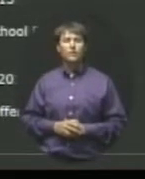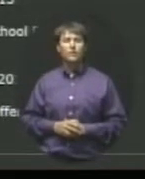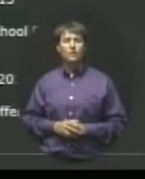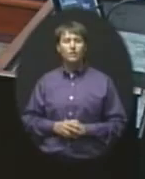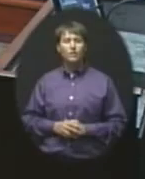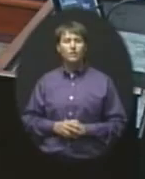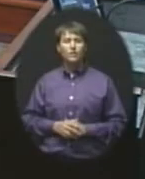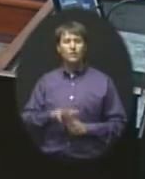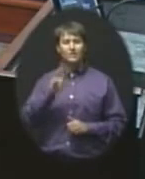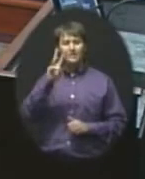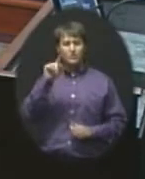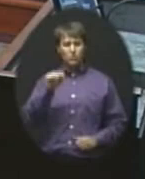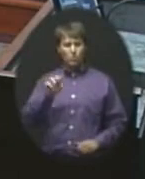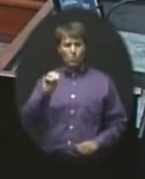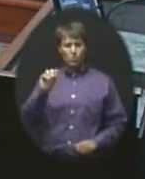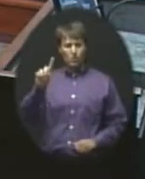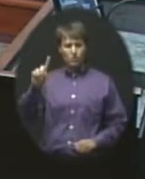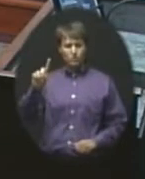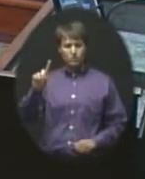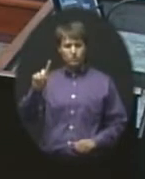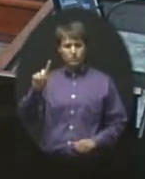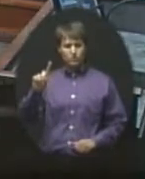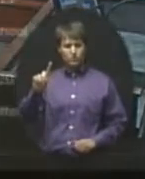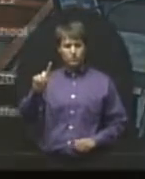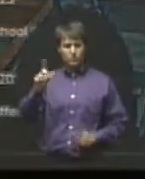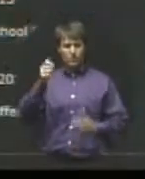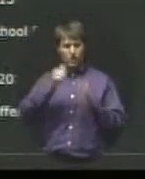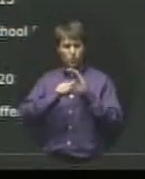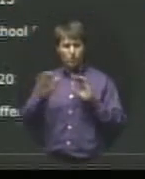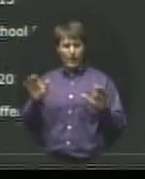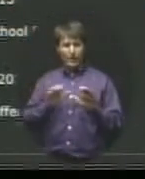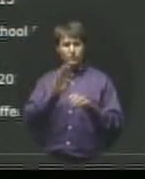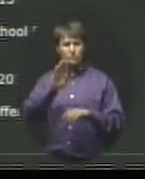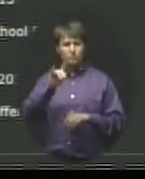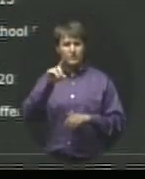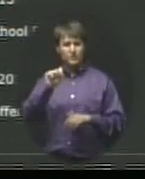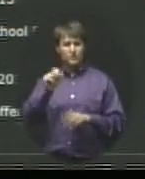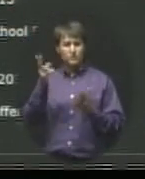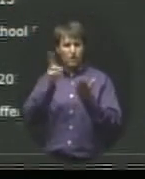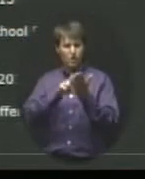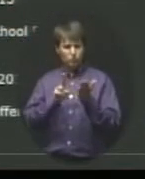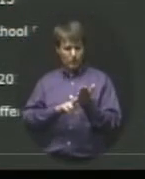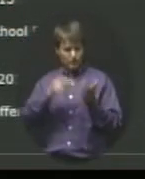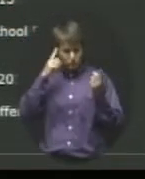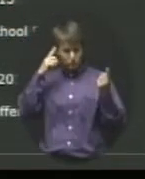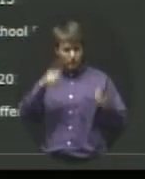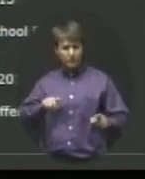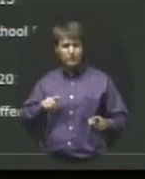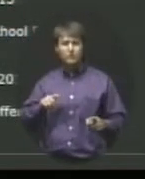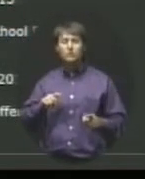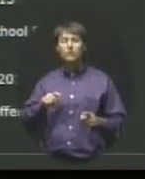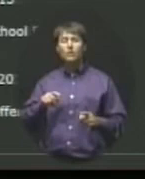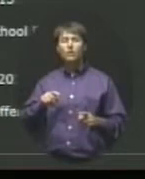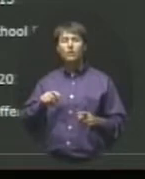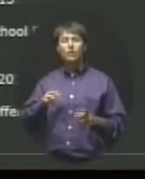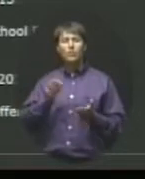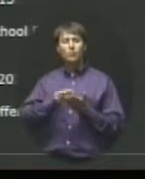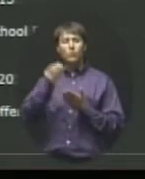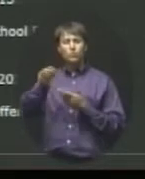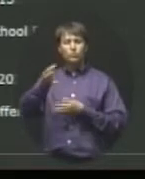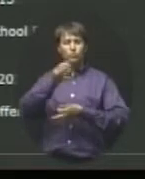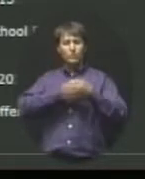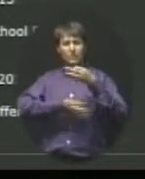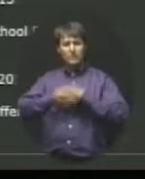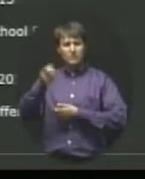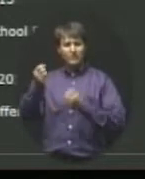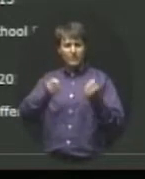Item 6.01 under action bids, contracts, and agreements is purchase of